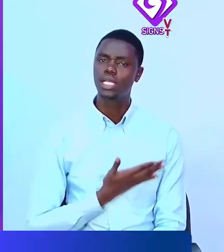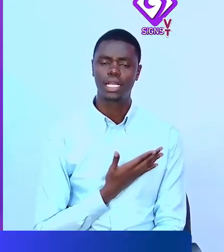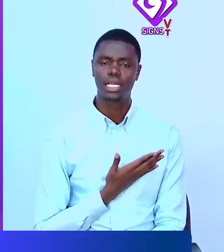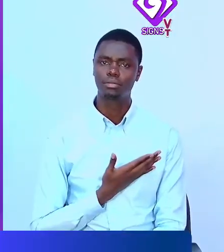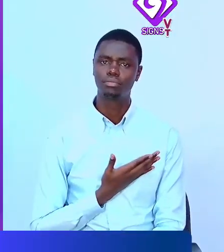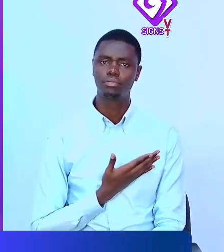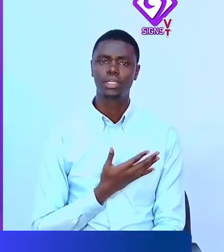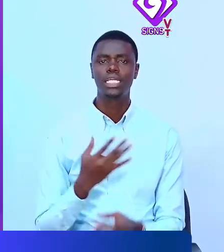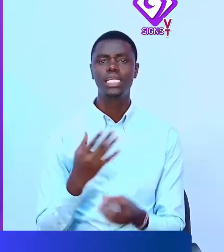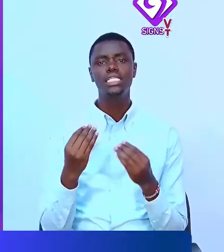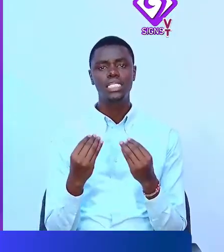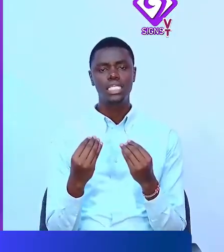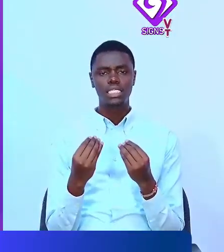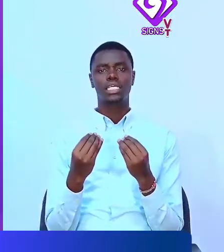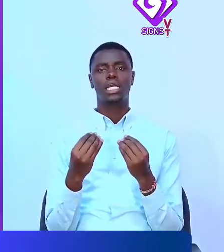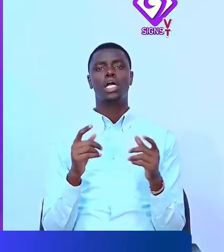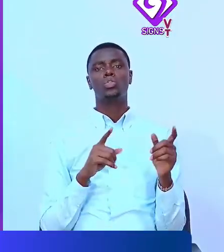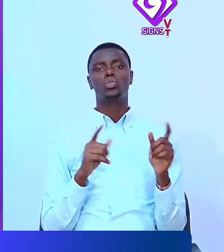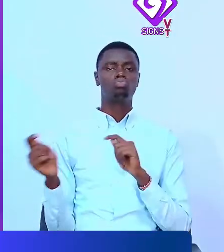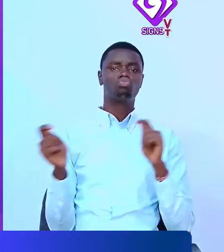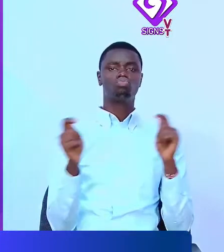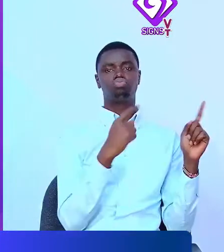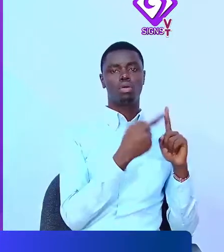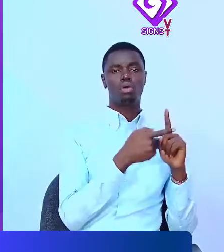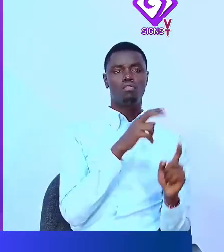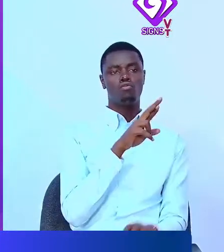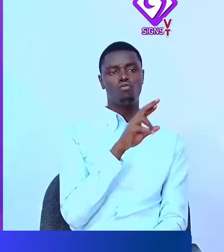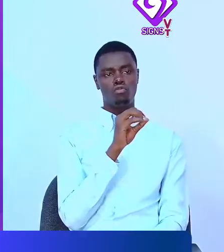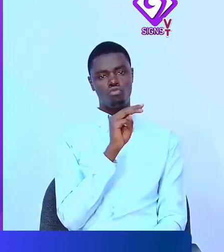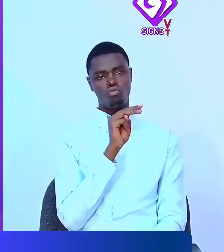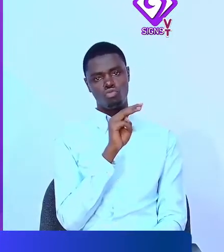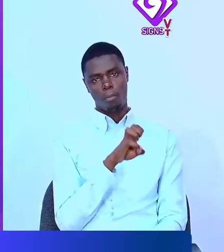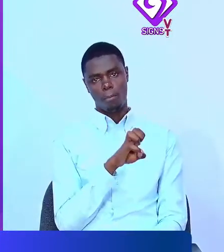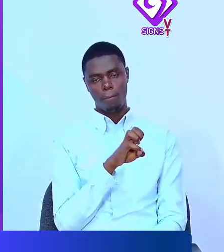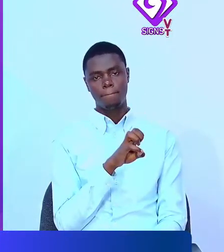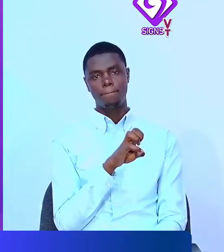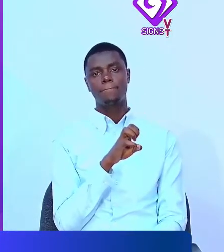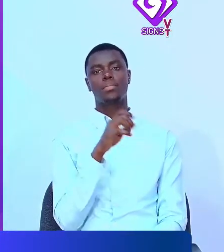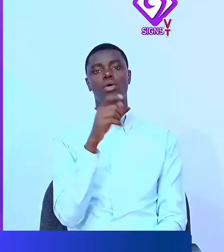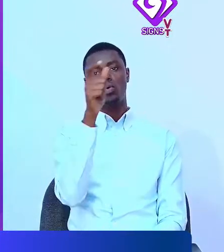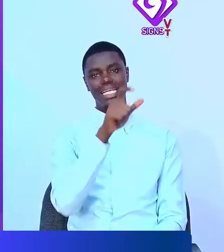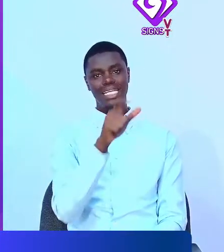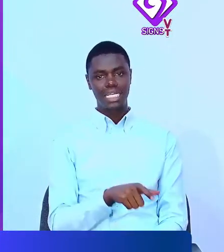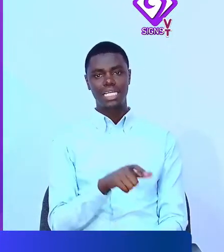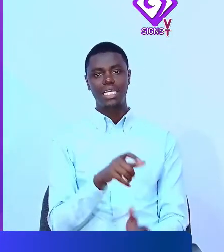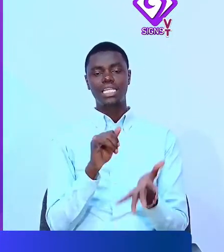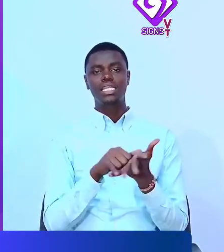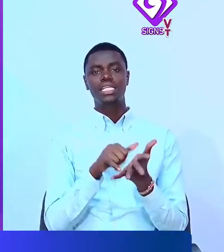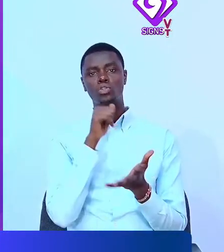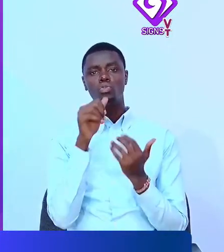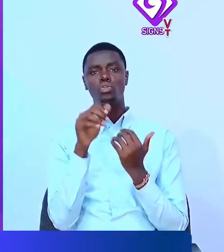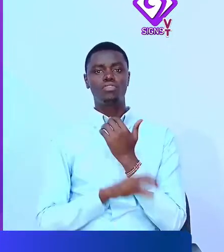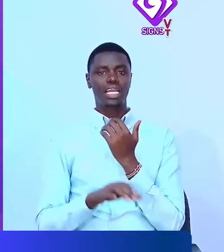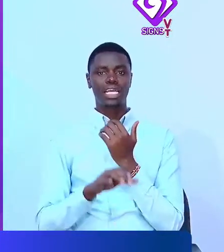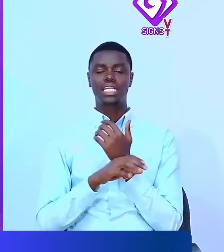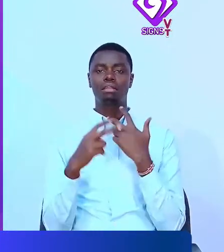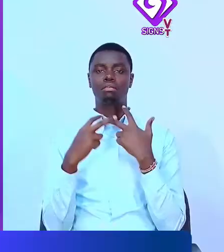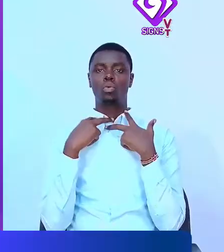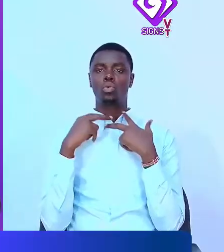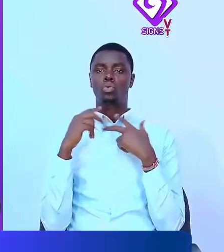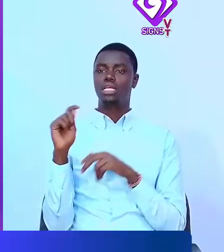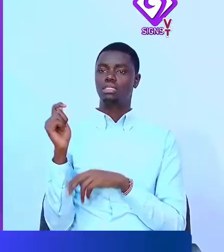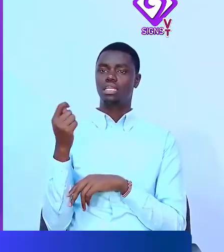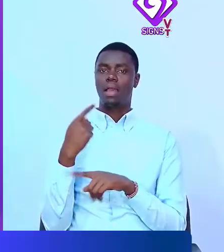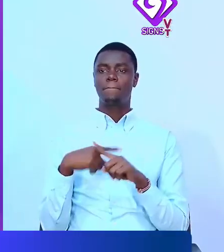it is easier to transit from Rome, Italy, which is not even a country that colonized Kenya, but it